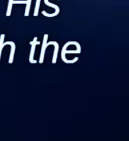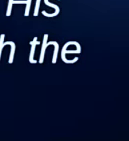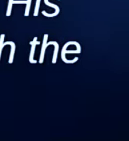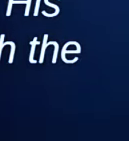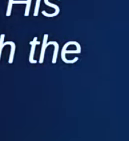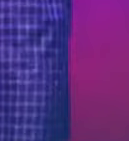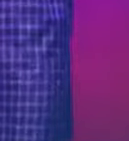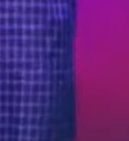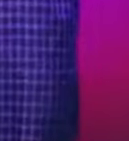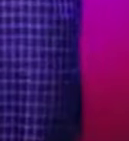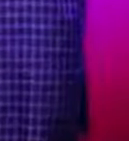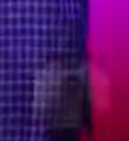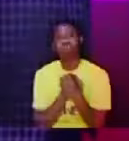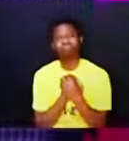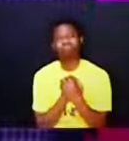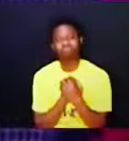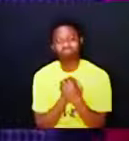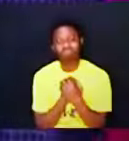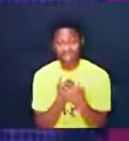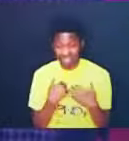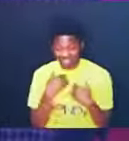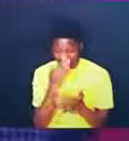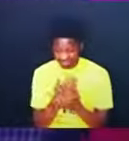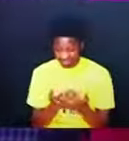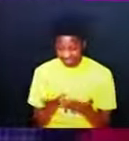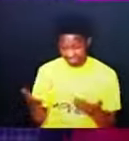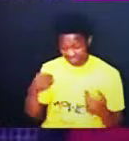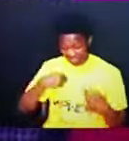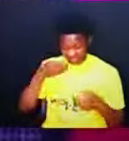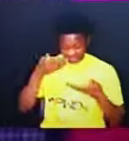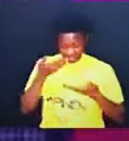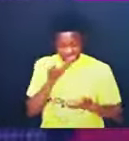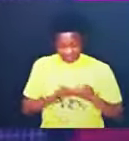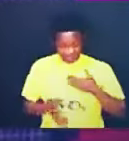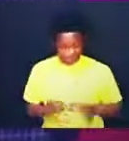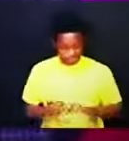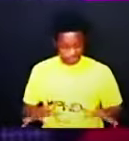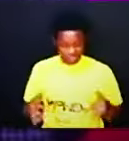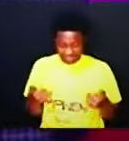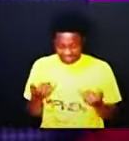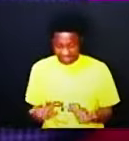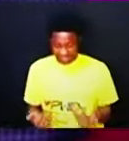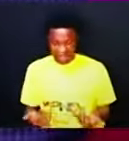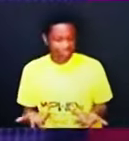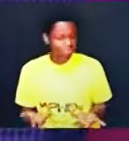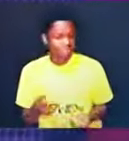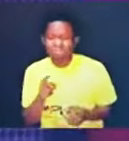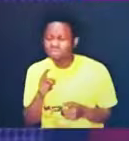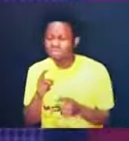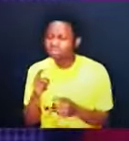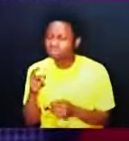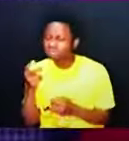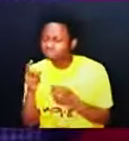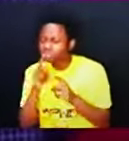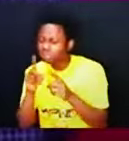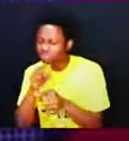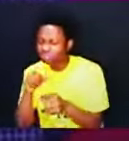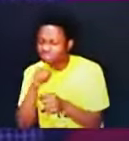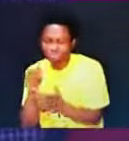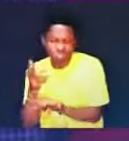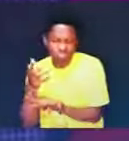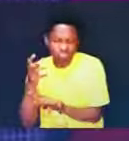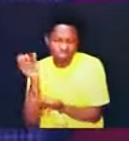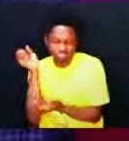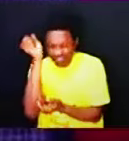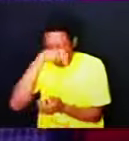There are certain things that in our generation, when you say it, it doesn't look so strange. But at that